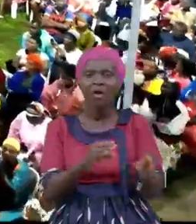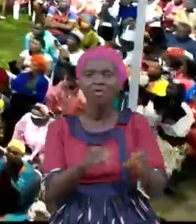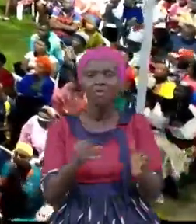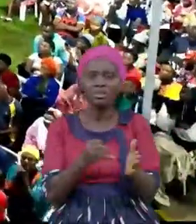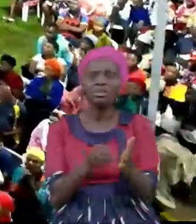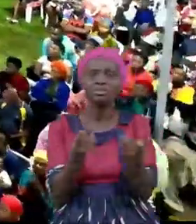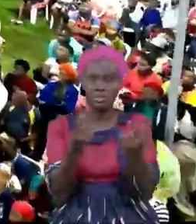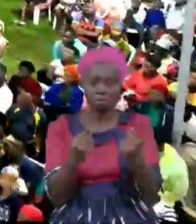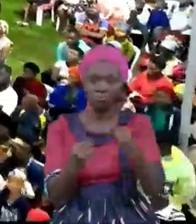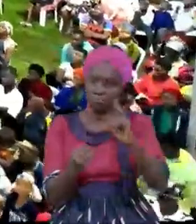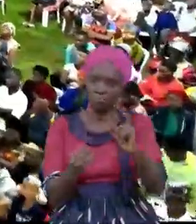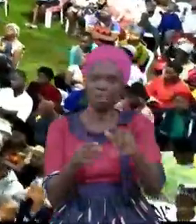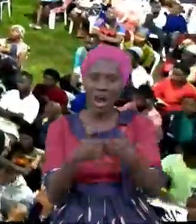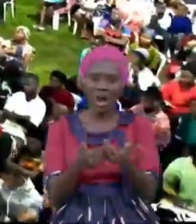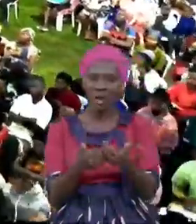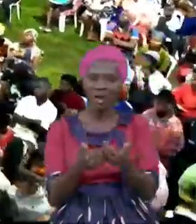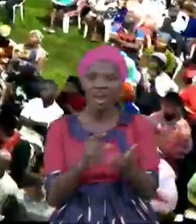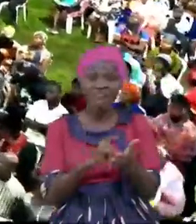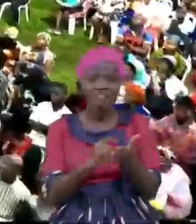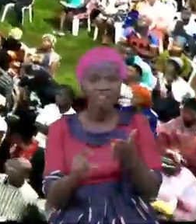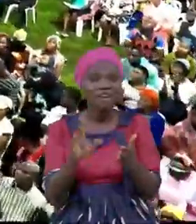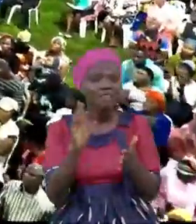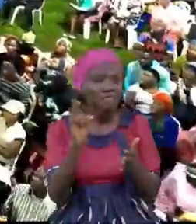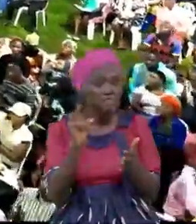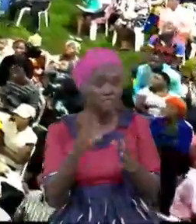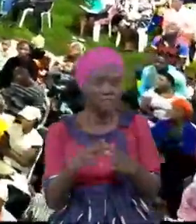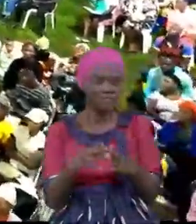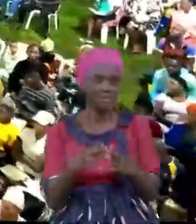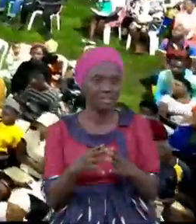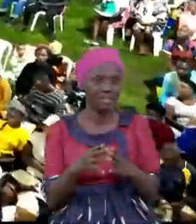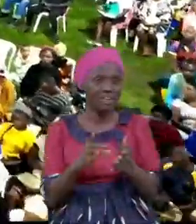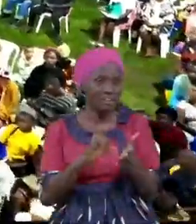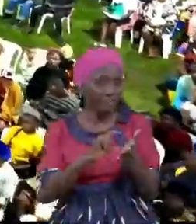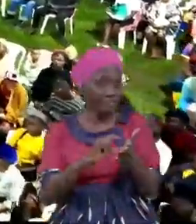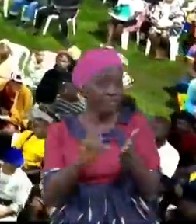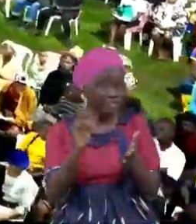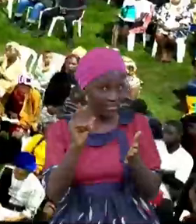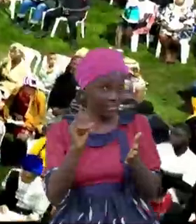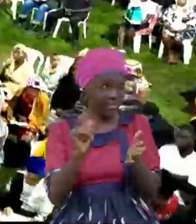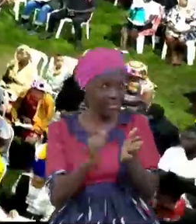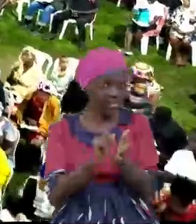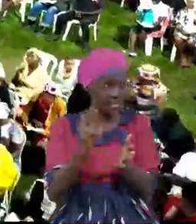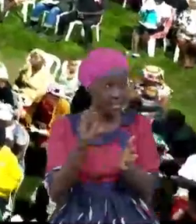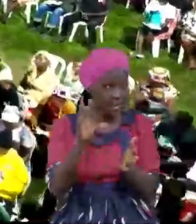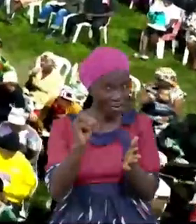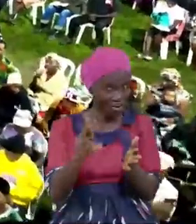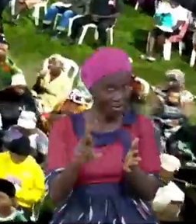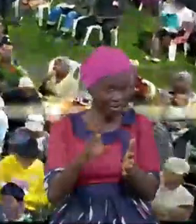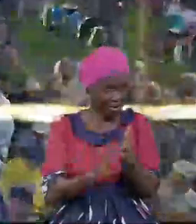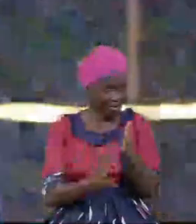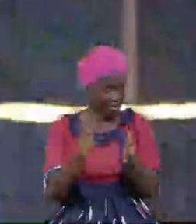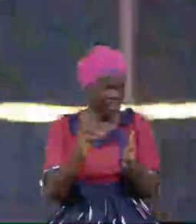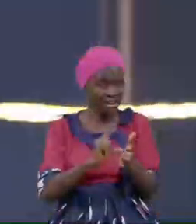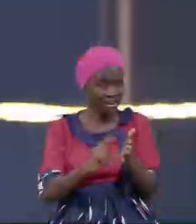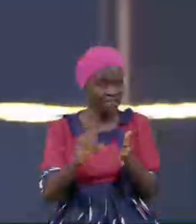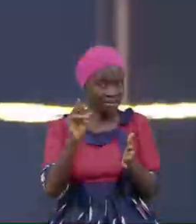Verse 17 of that same 2 Corinthians chapter 6, verse 17.